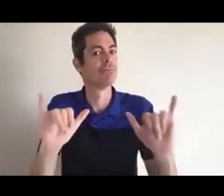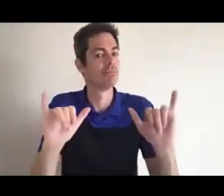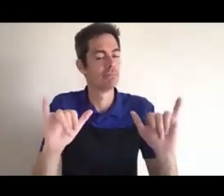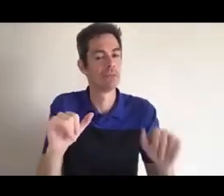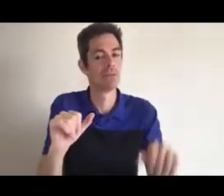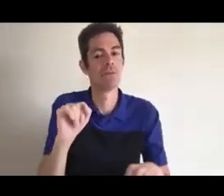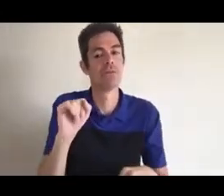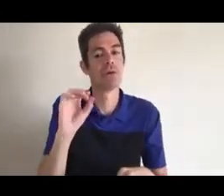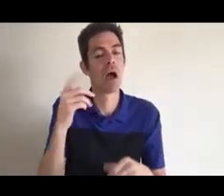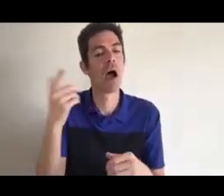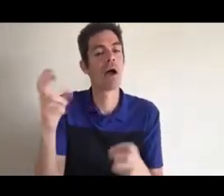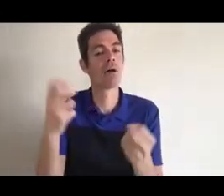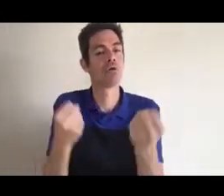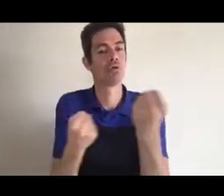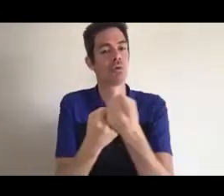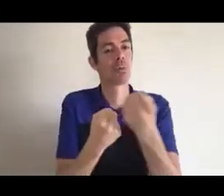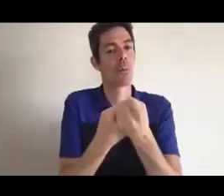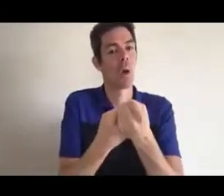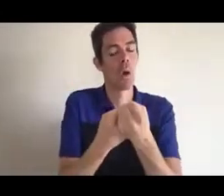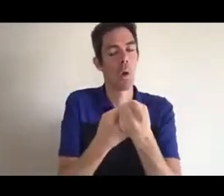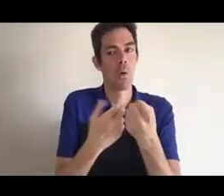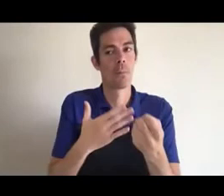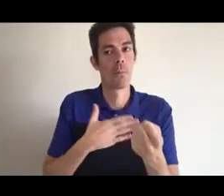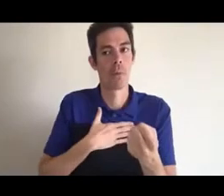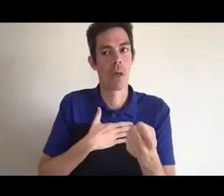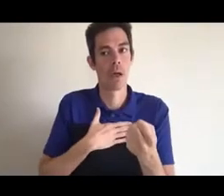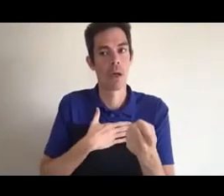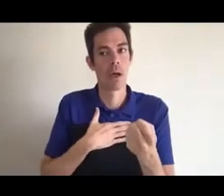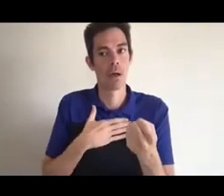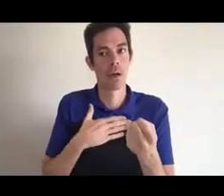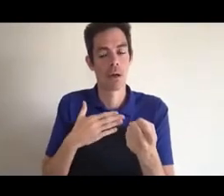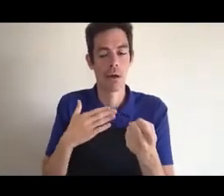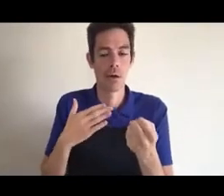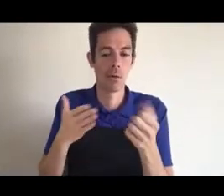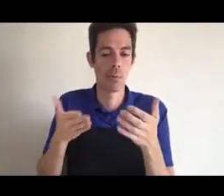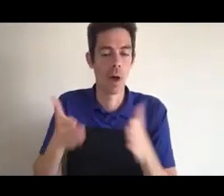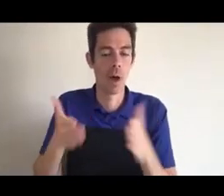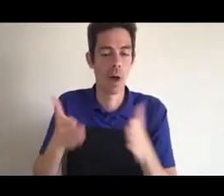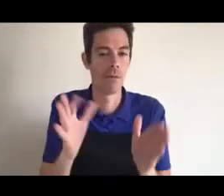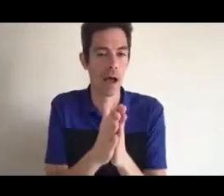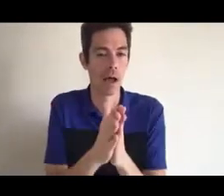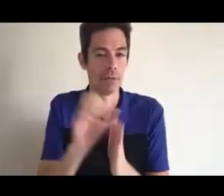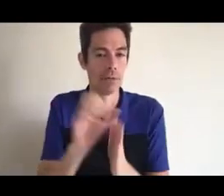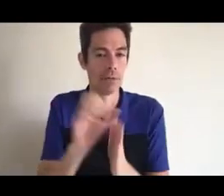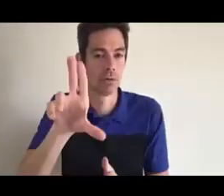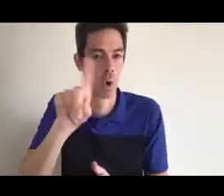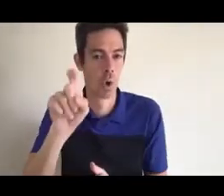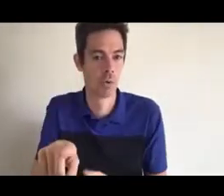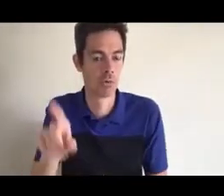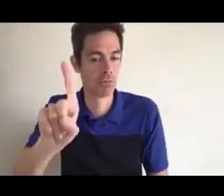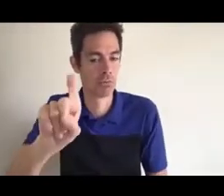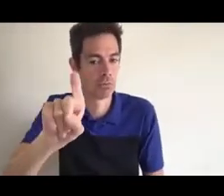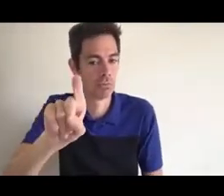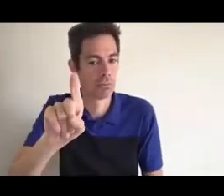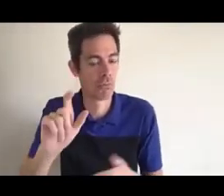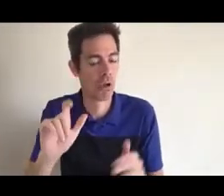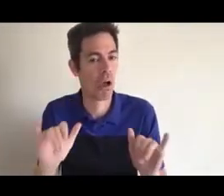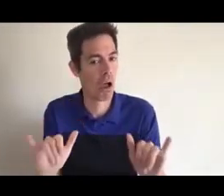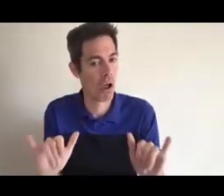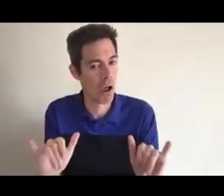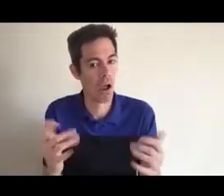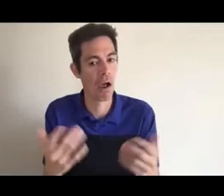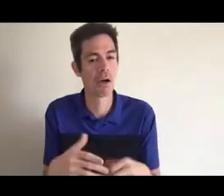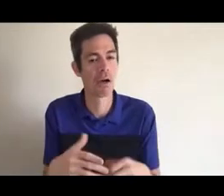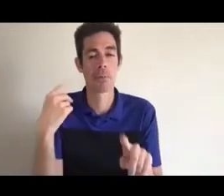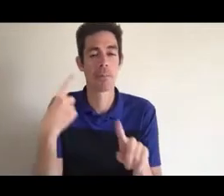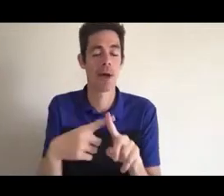still use their hands to indicate that there's a question. So they showed support to my way of asking yes or no